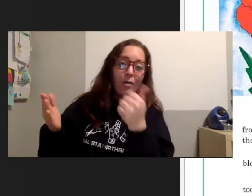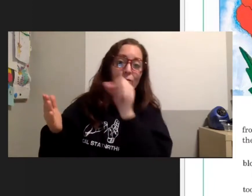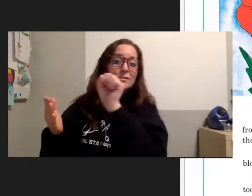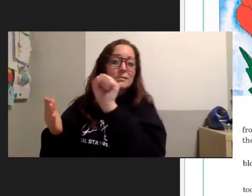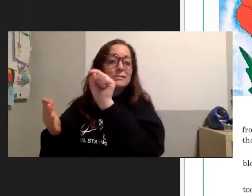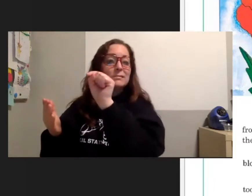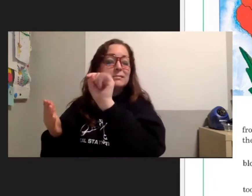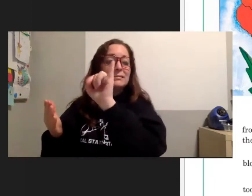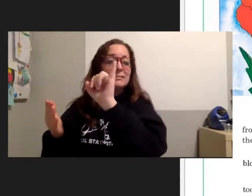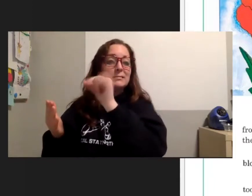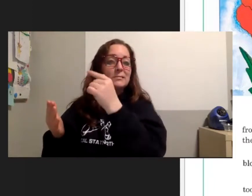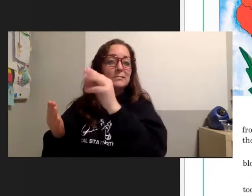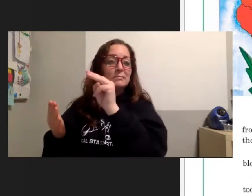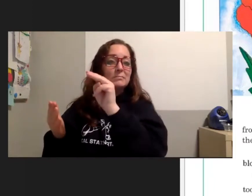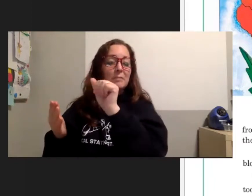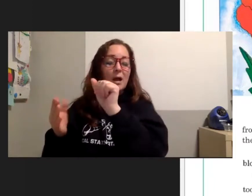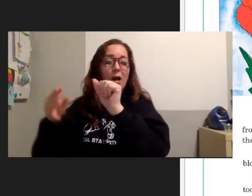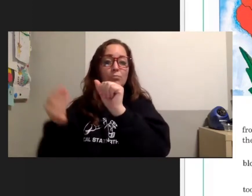on the stigma